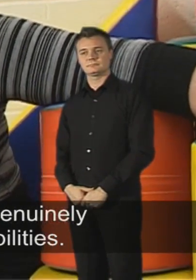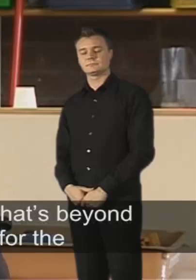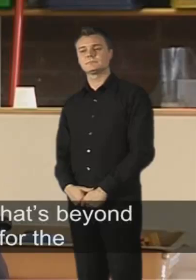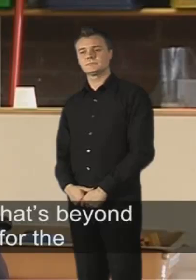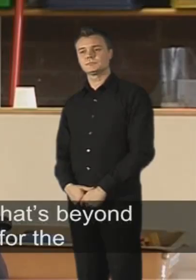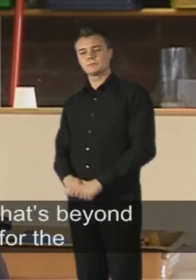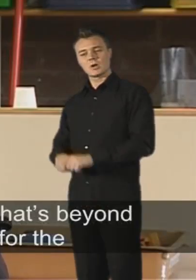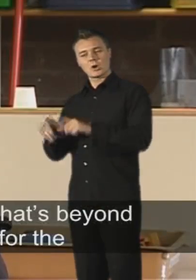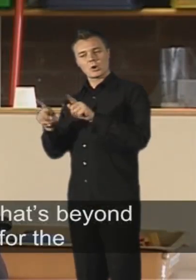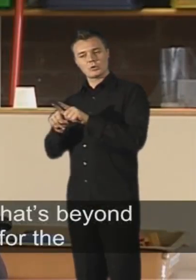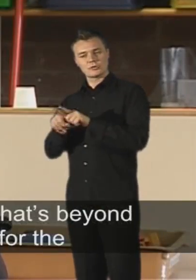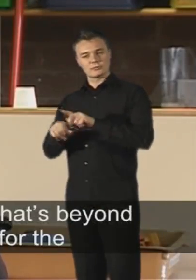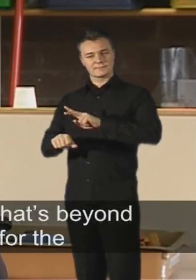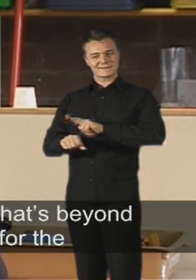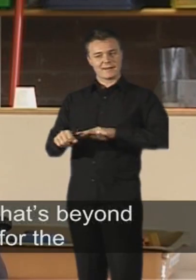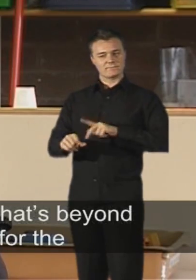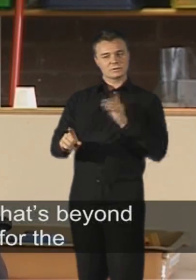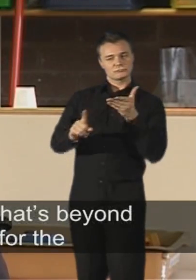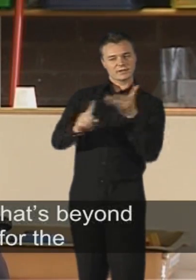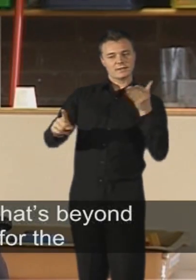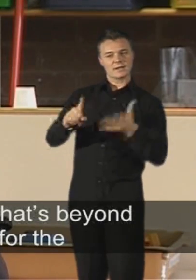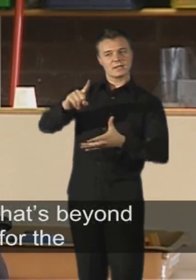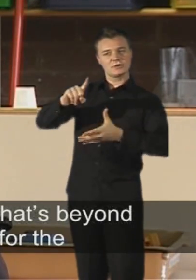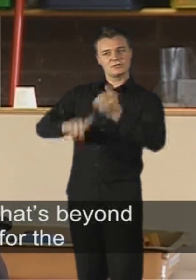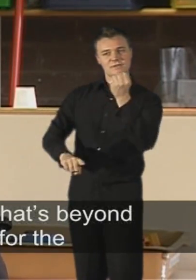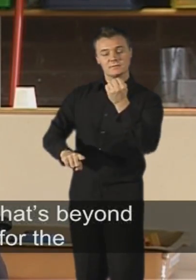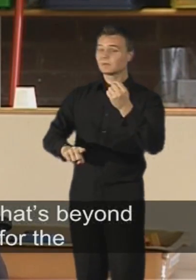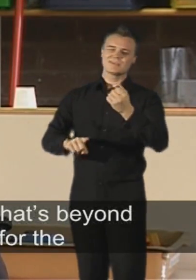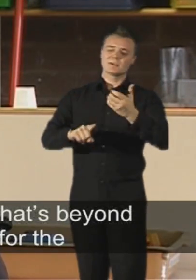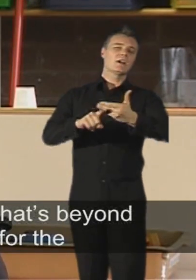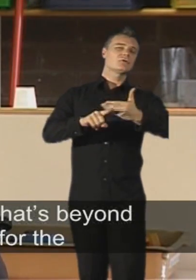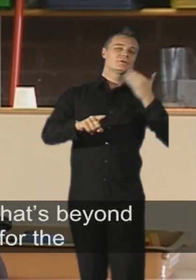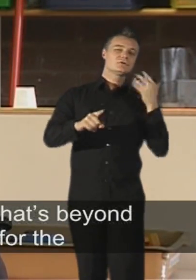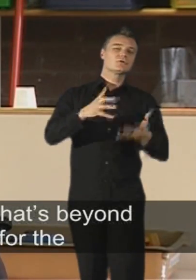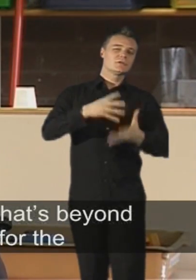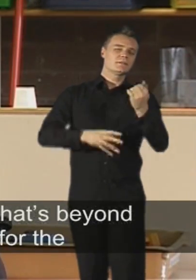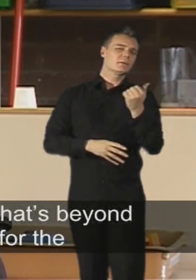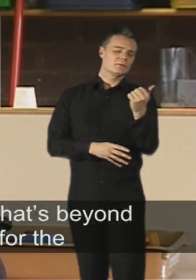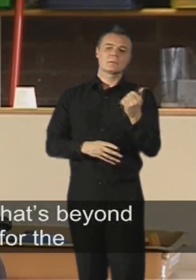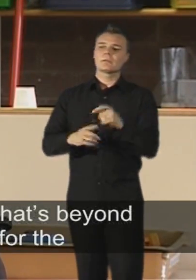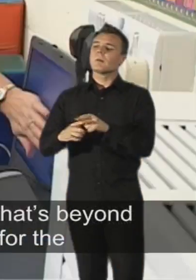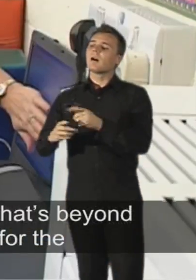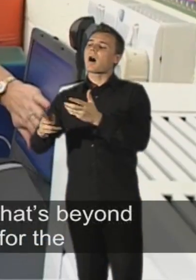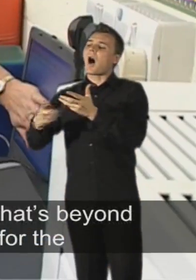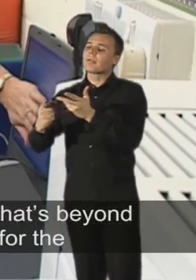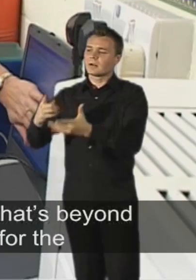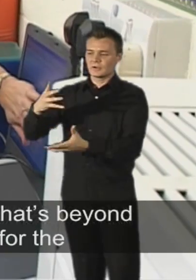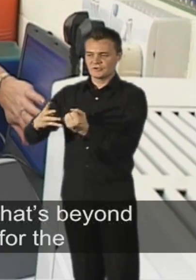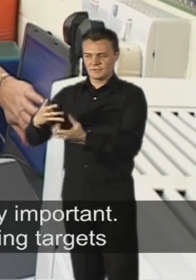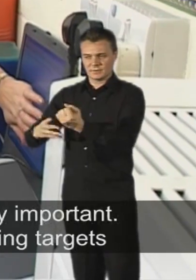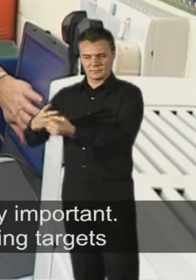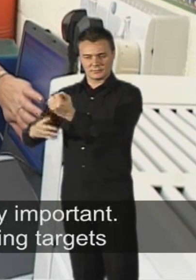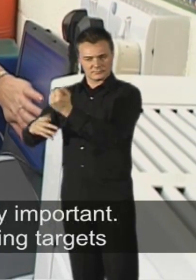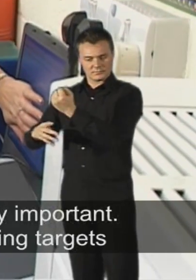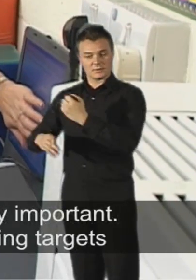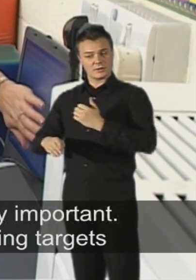They also recognise achievement that's beyond the traditional learning targets. And for the